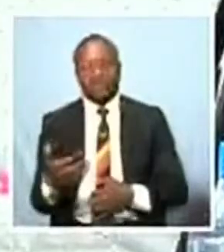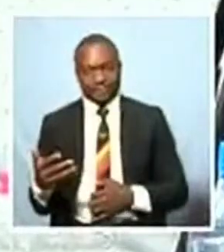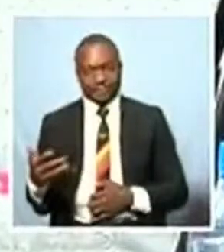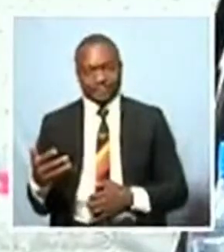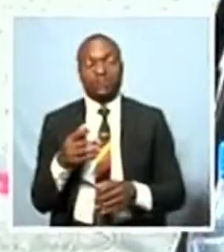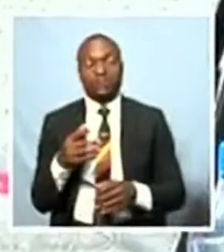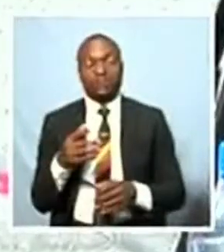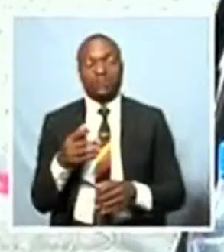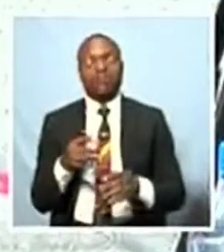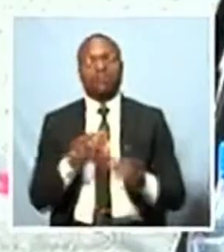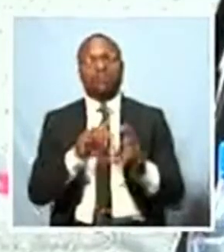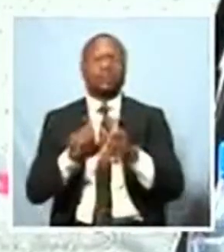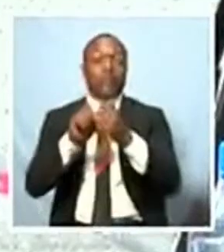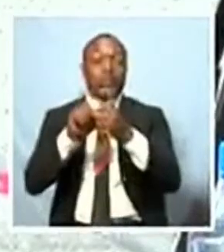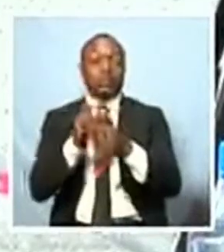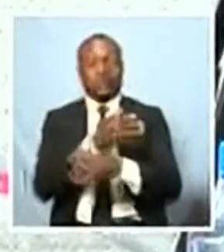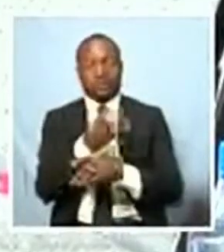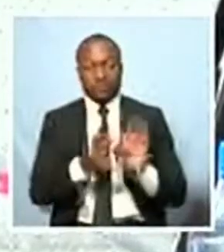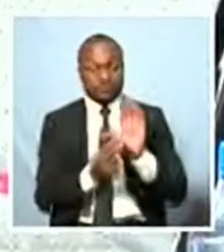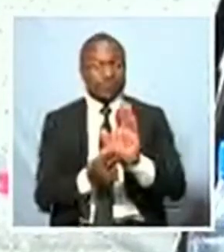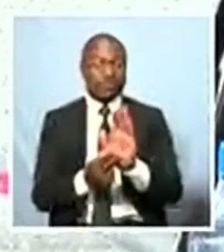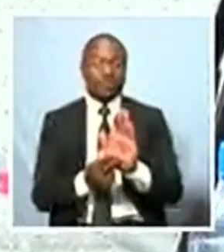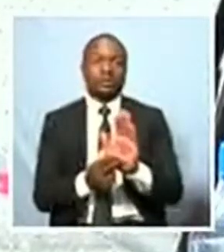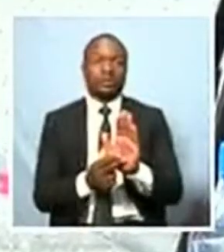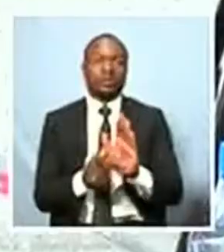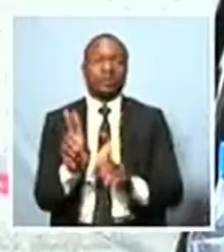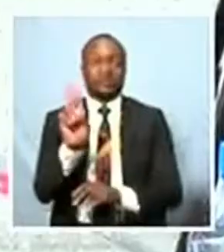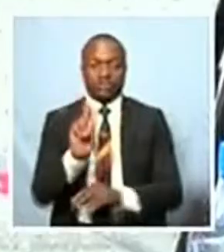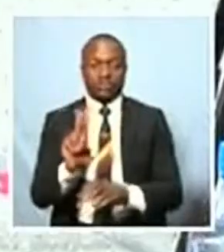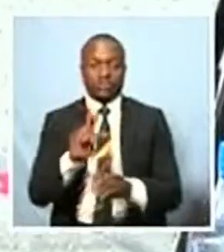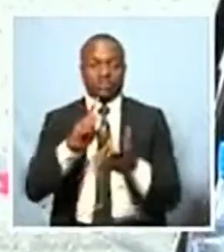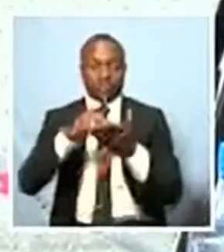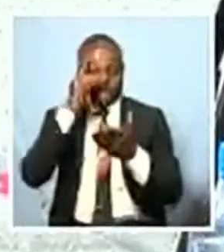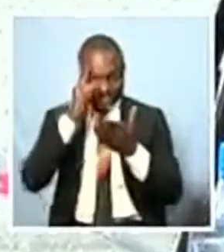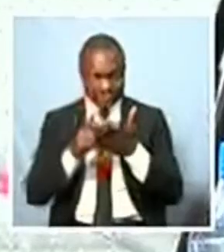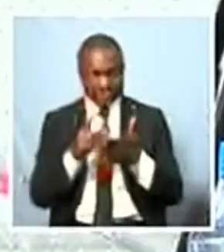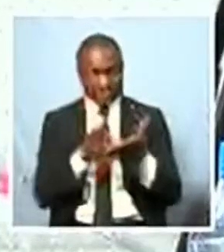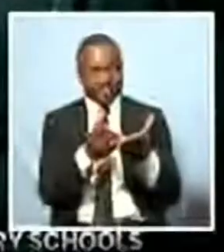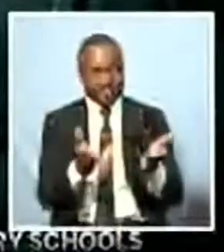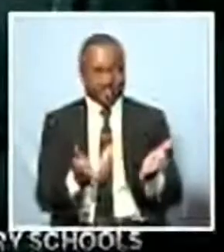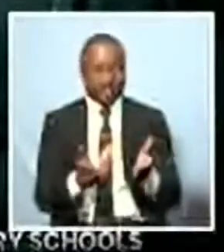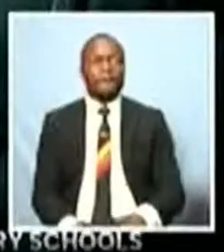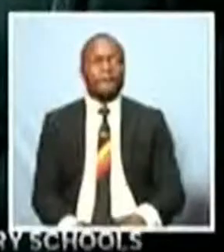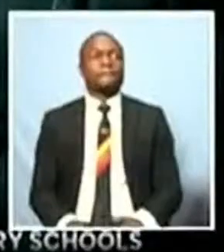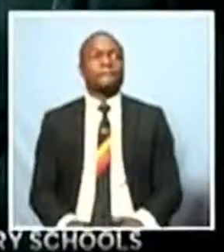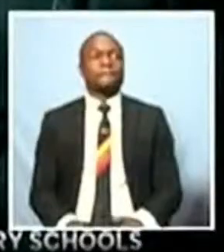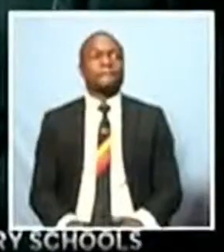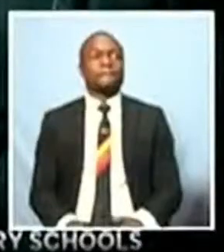still posing a challenge for them to demonstrate usage to the learners.